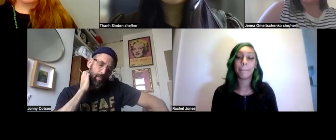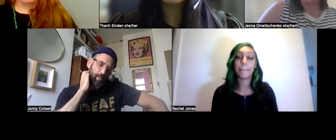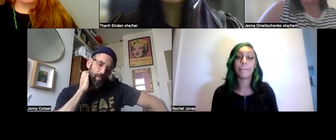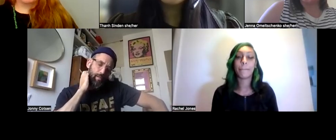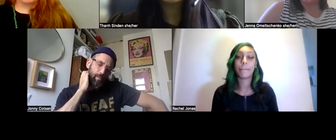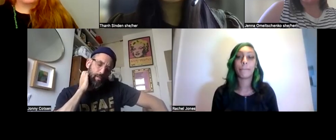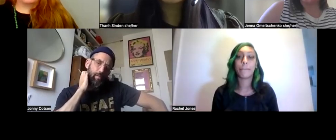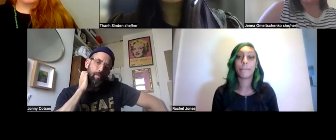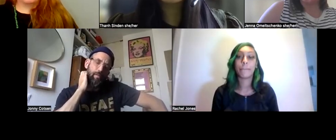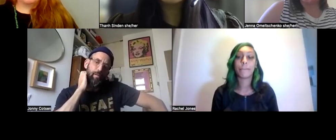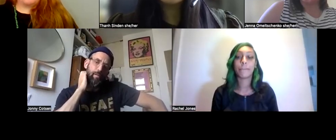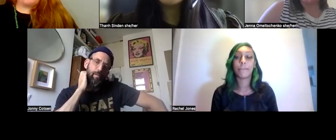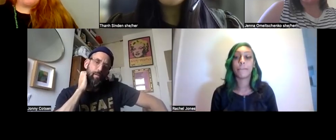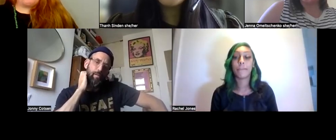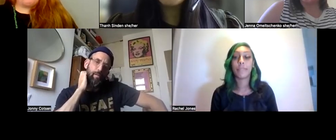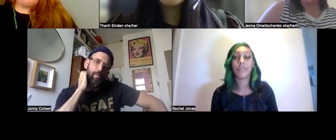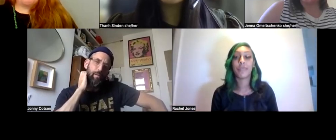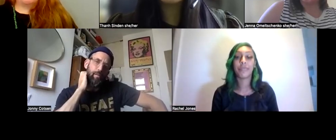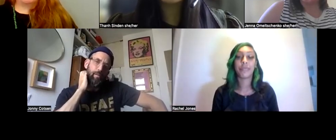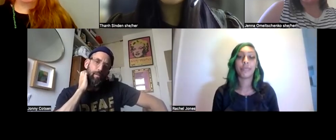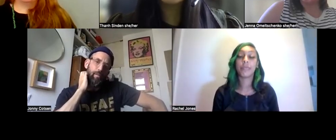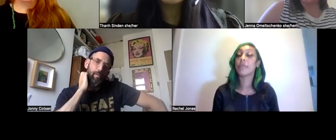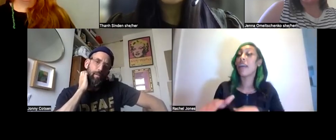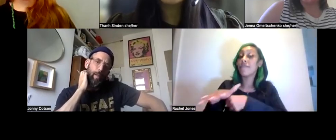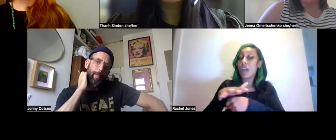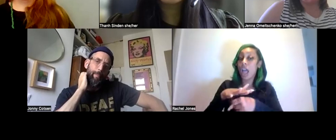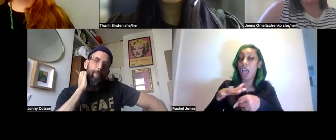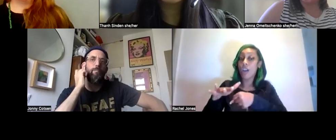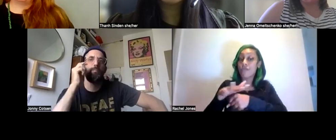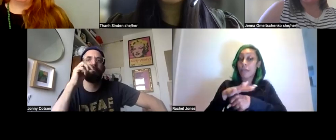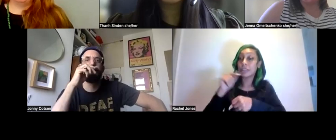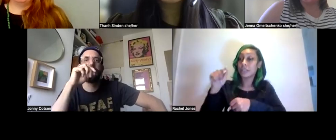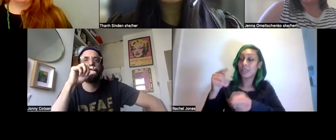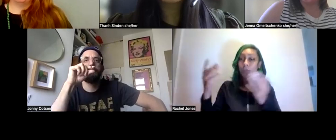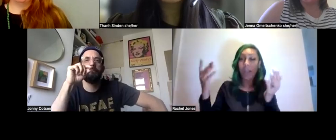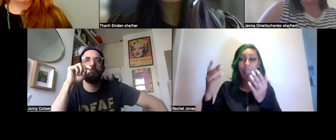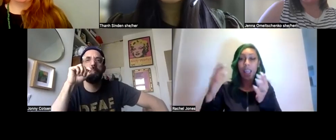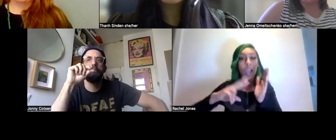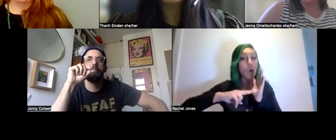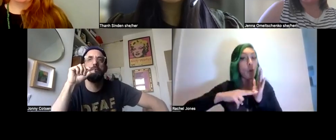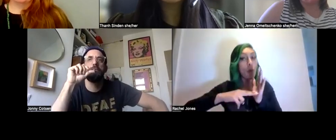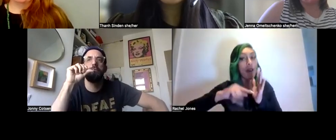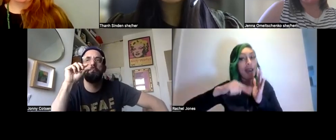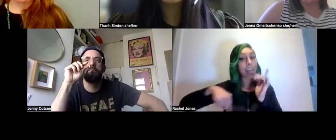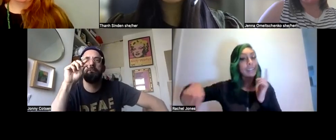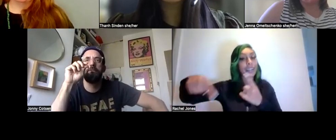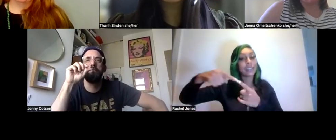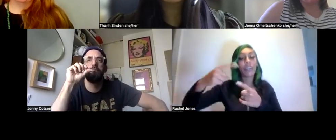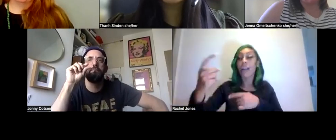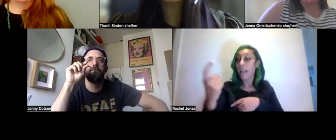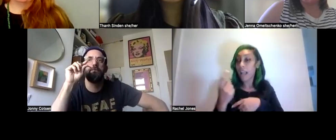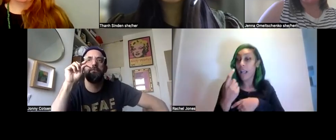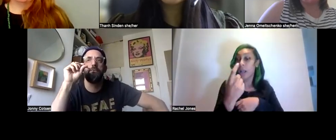change development. So I think that in an environment where actually organizations come and work